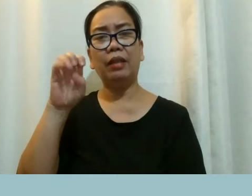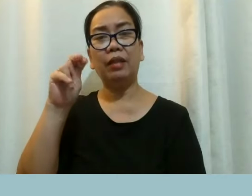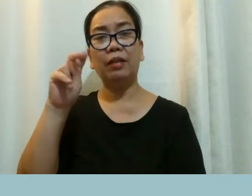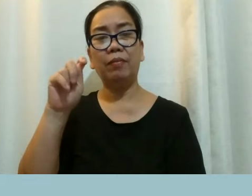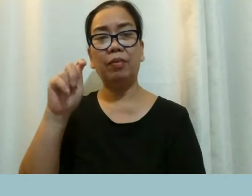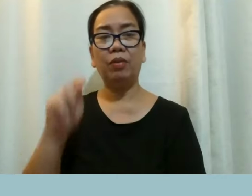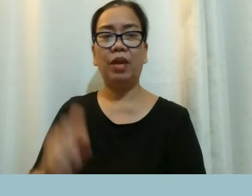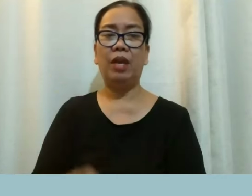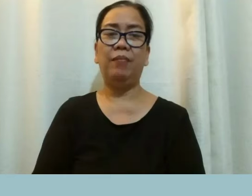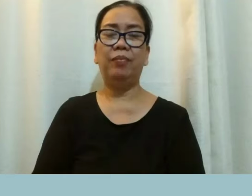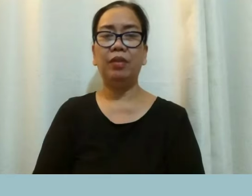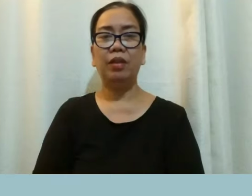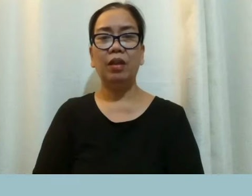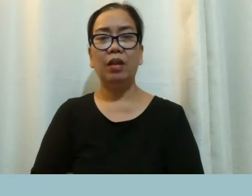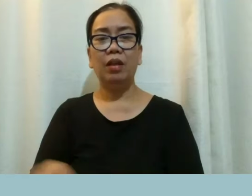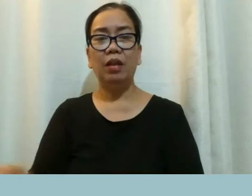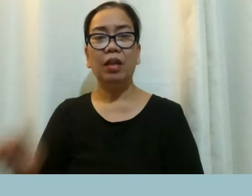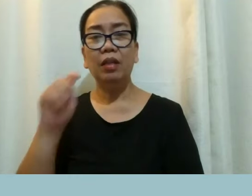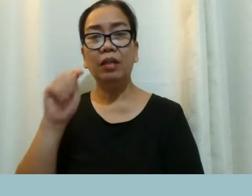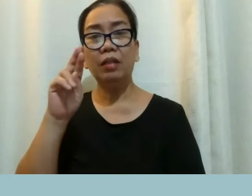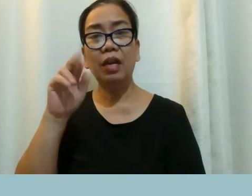translucent? Okay,